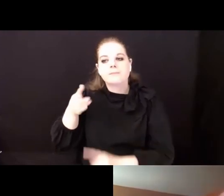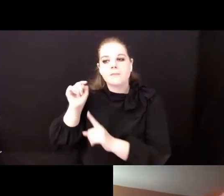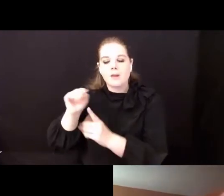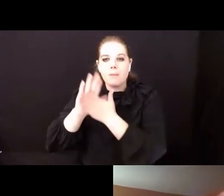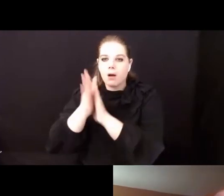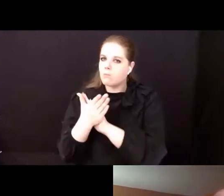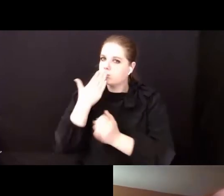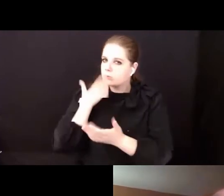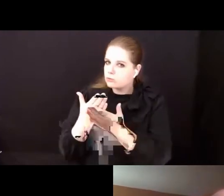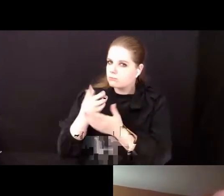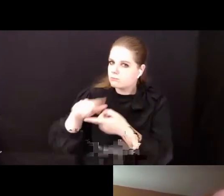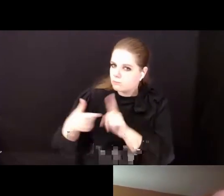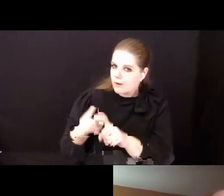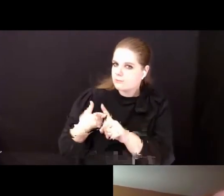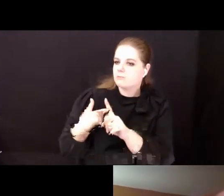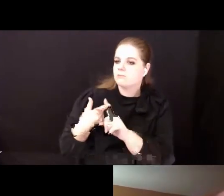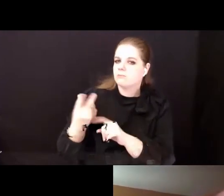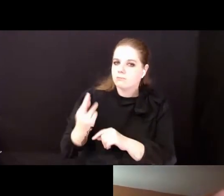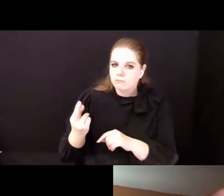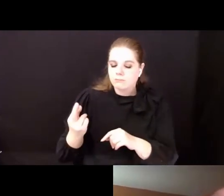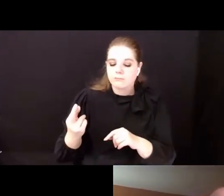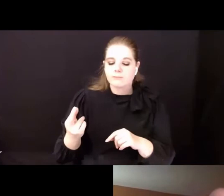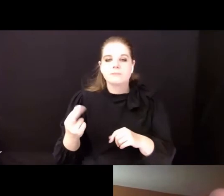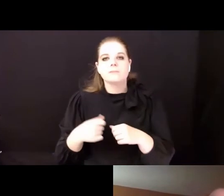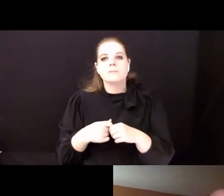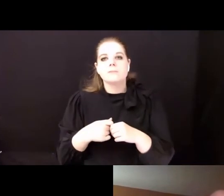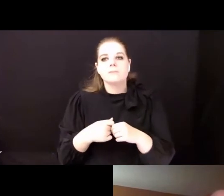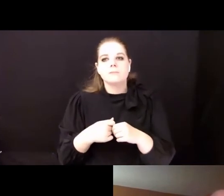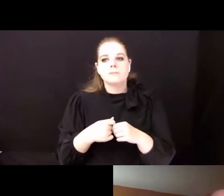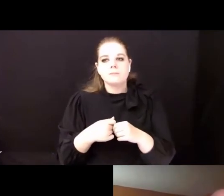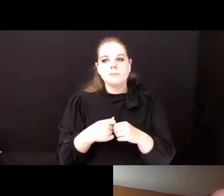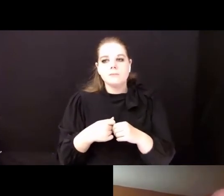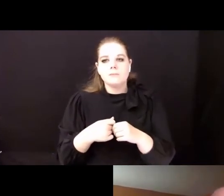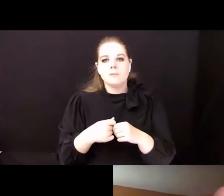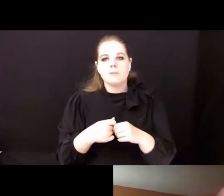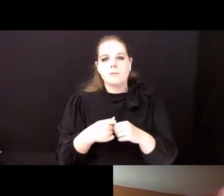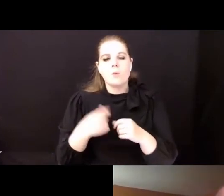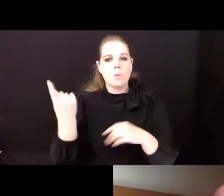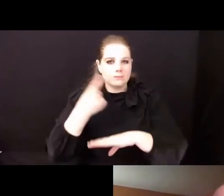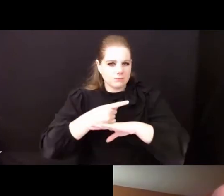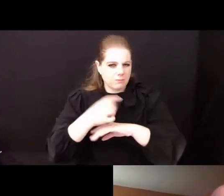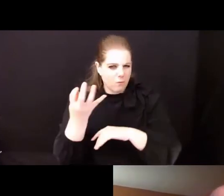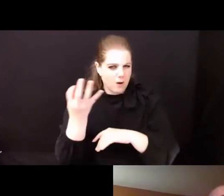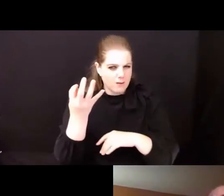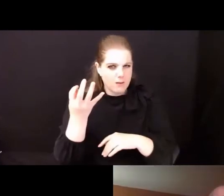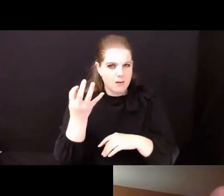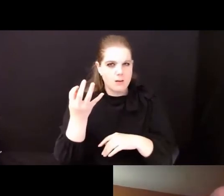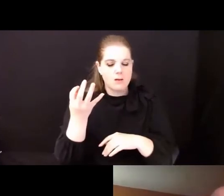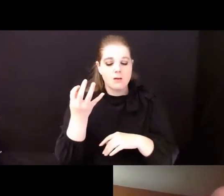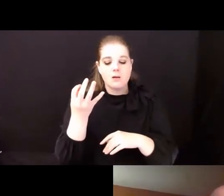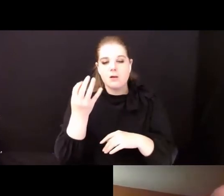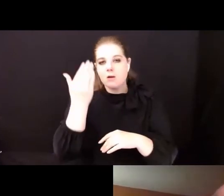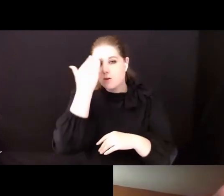of mine. And one day, it was a Friday, and it was at the end of a